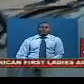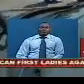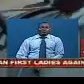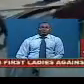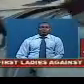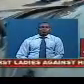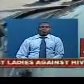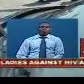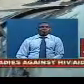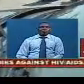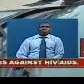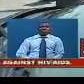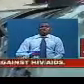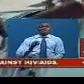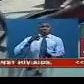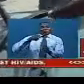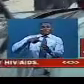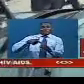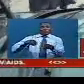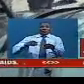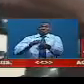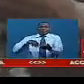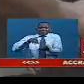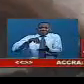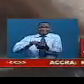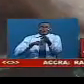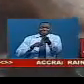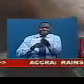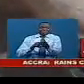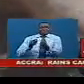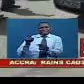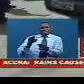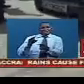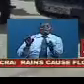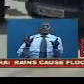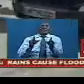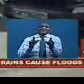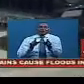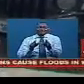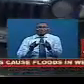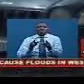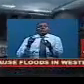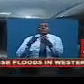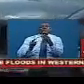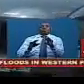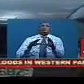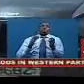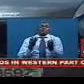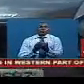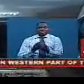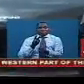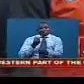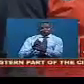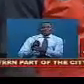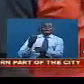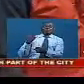The deregulation of the oil marketing sector brought in its wake about 100 licensed oil marketing companies. 2 years